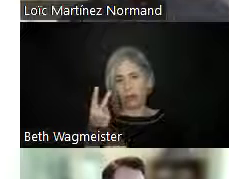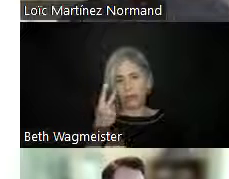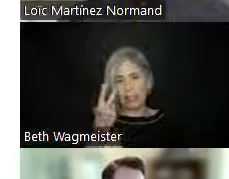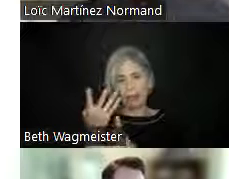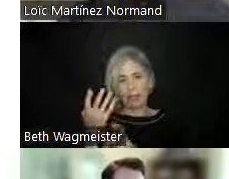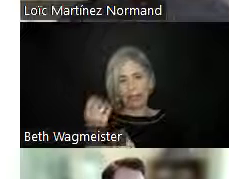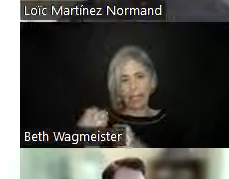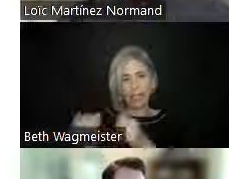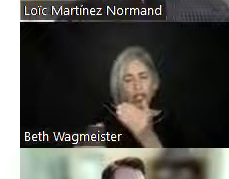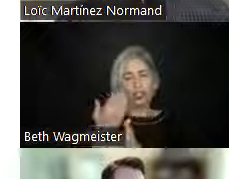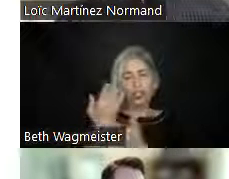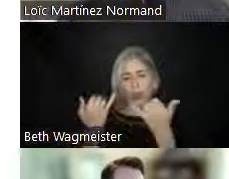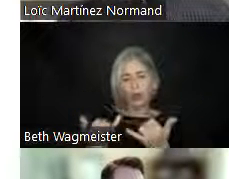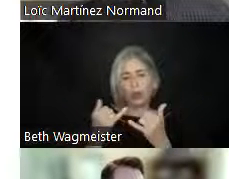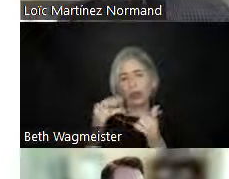version.